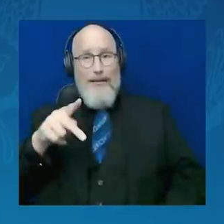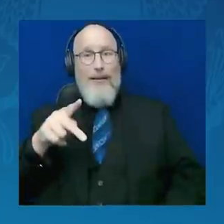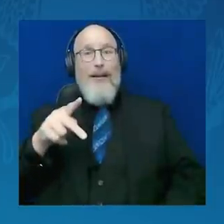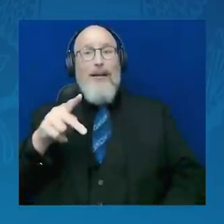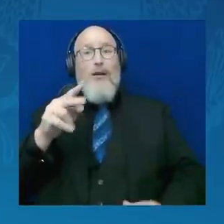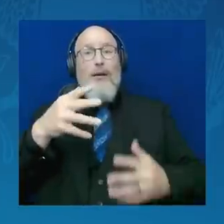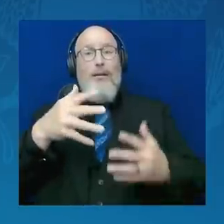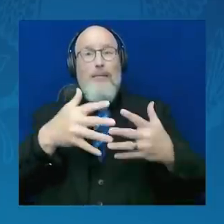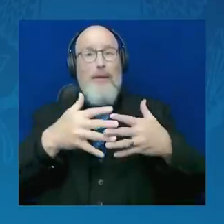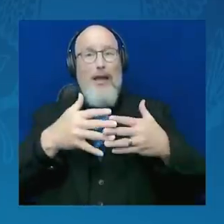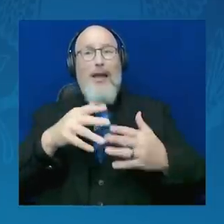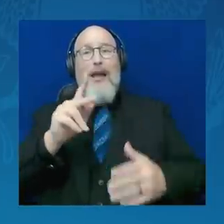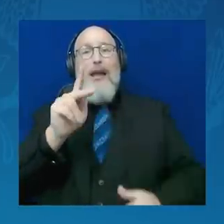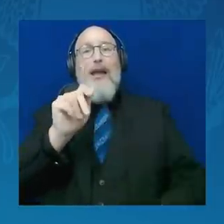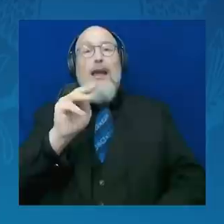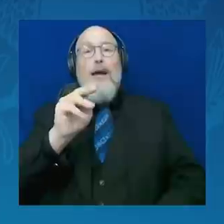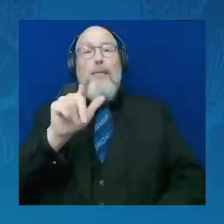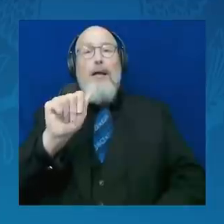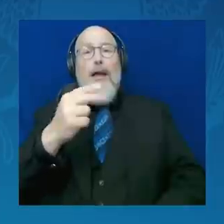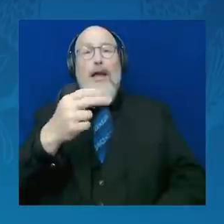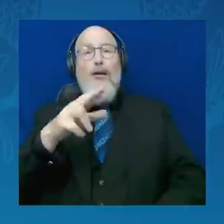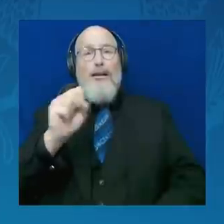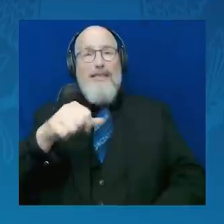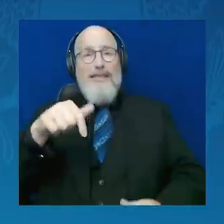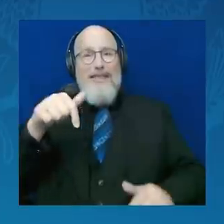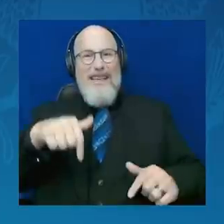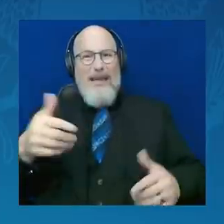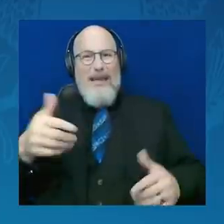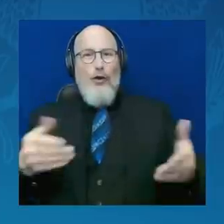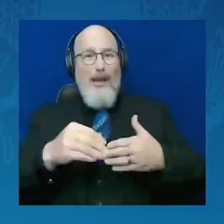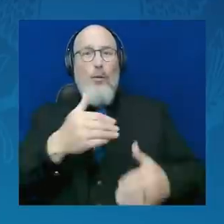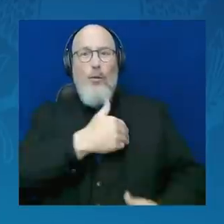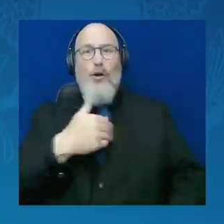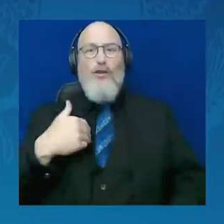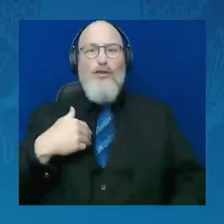us in Warsaw, in our country.